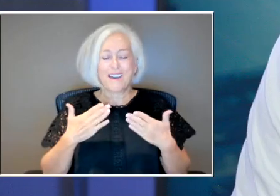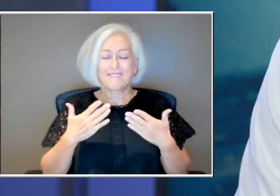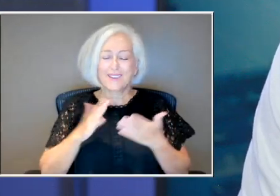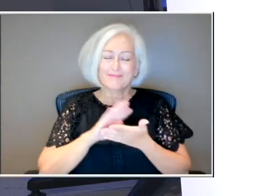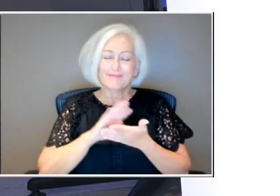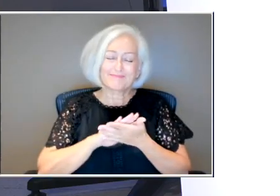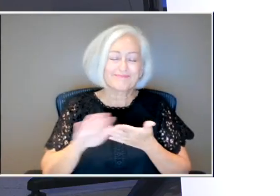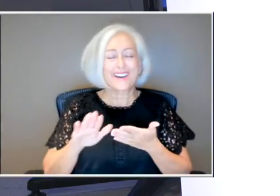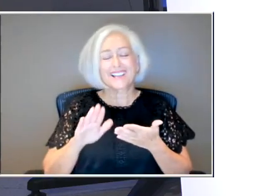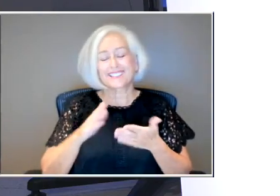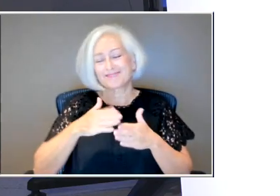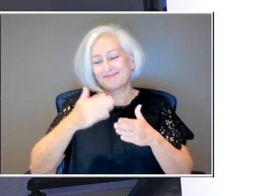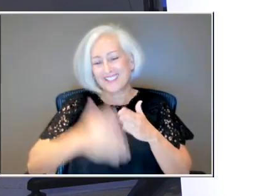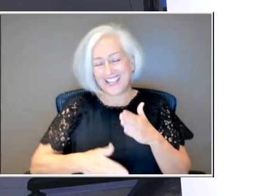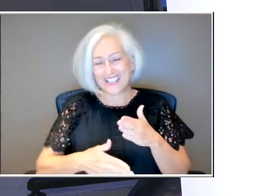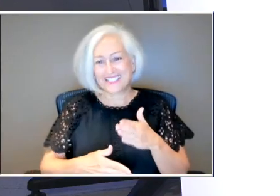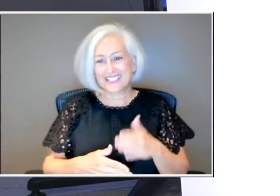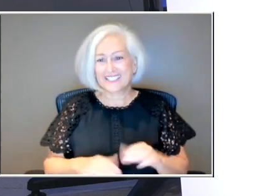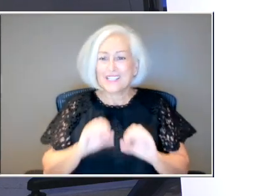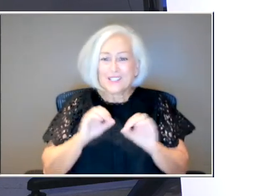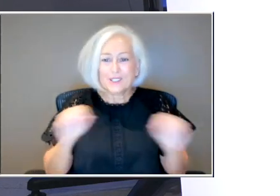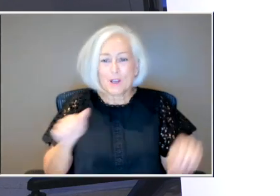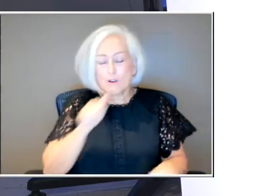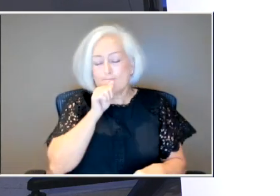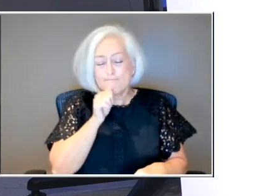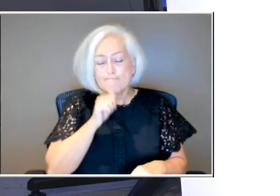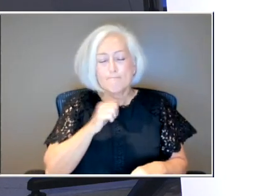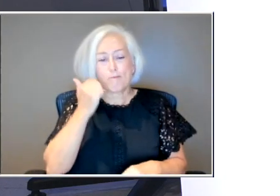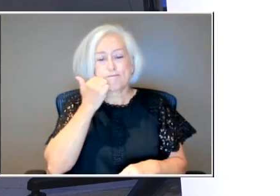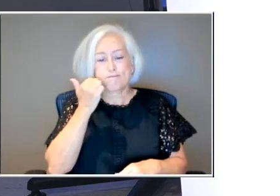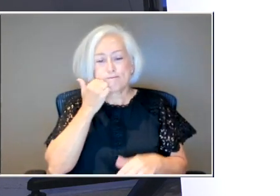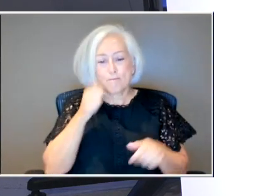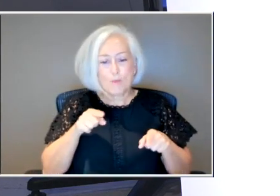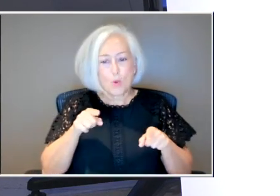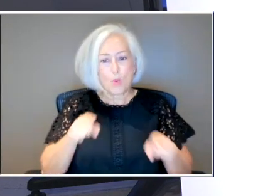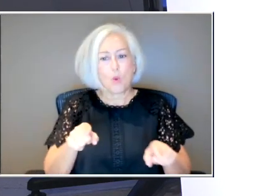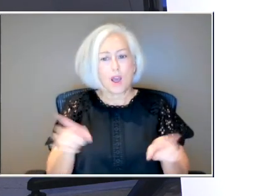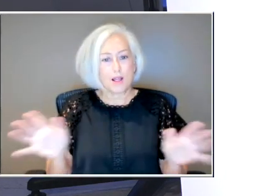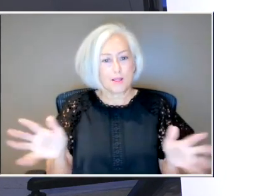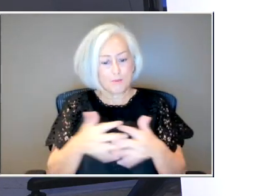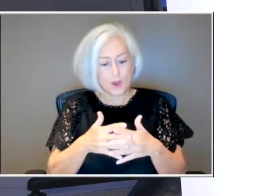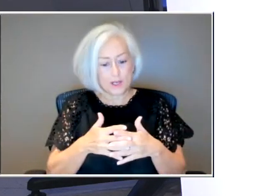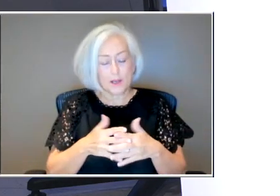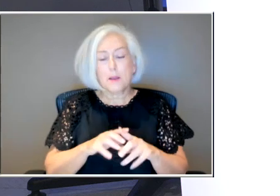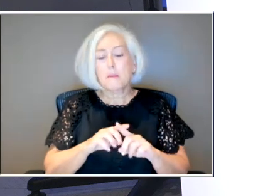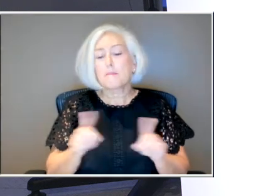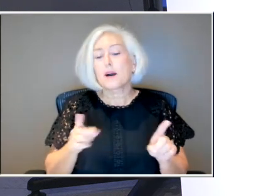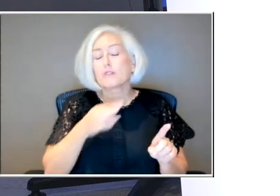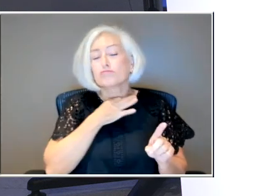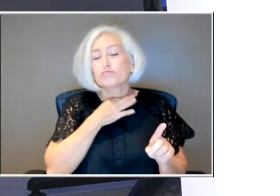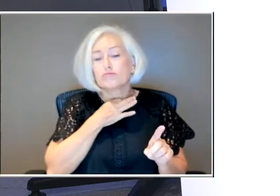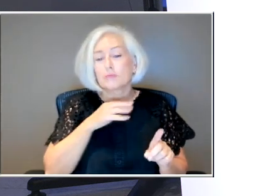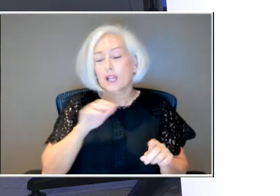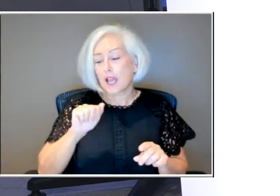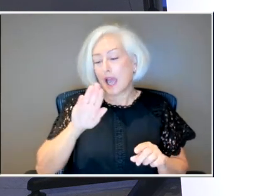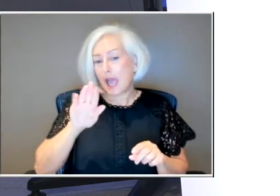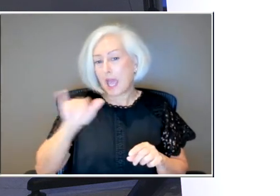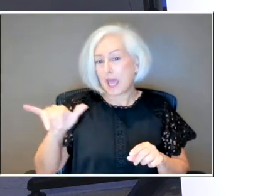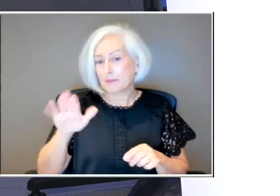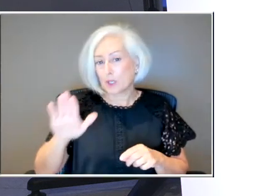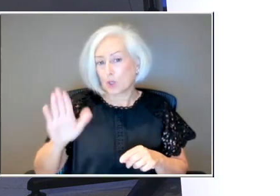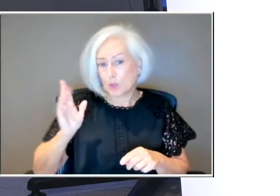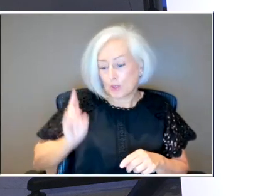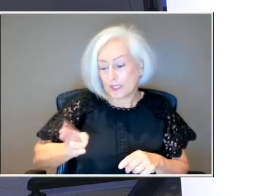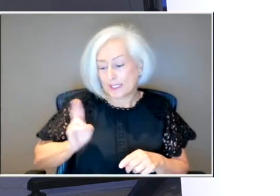no periods to suffer through while pregnant, but Dr. Findley, this Abby's history of endometriosis, does it pose any added